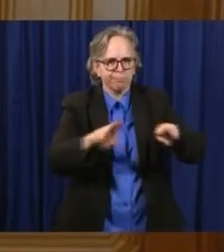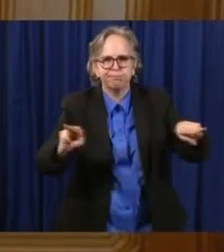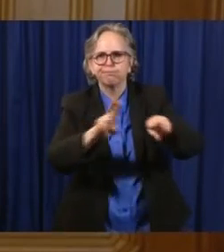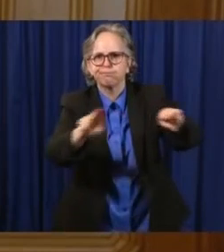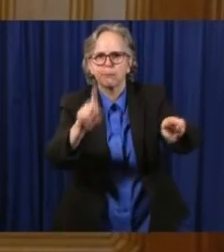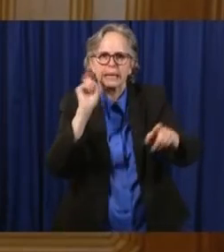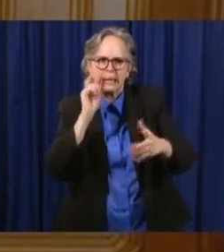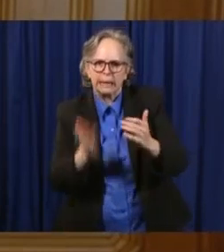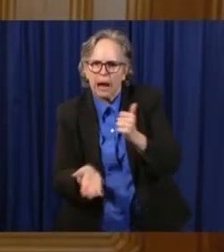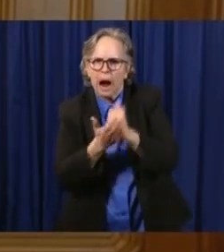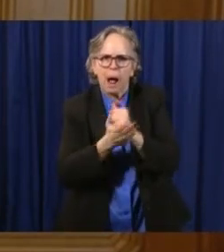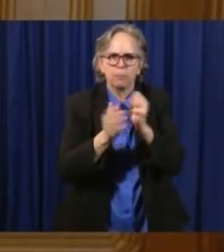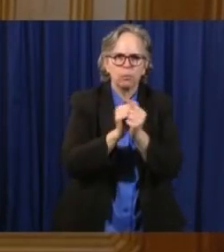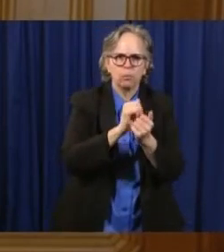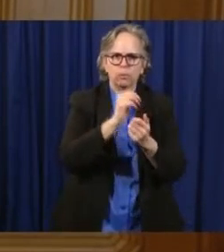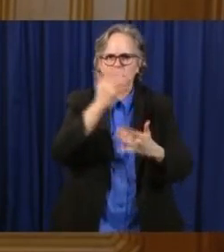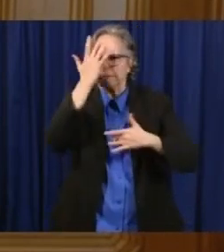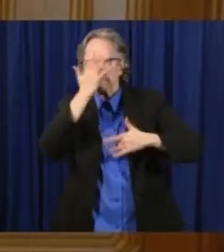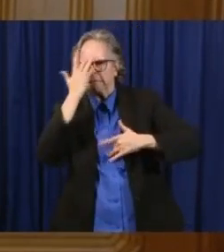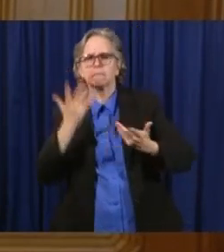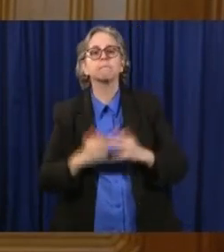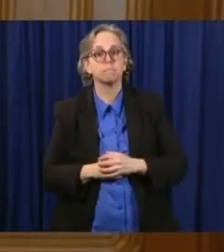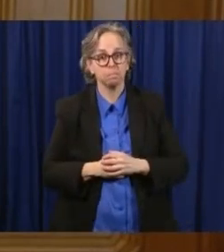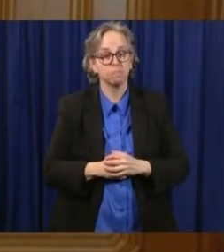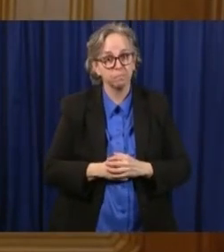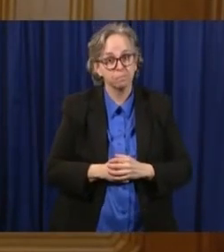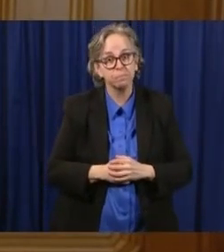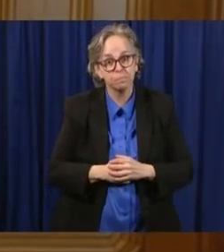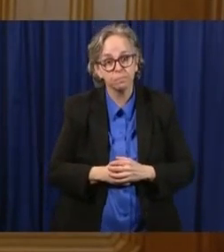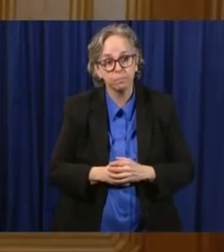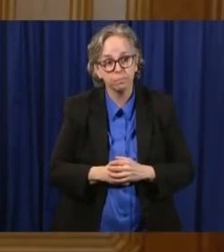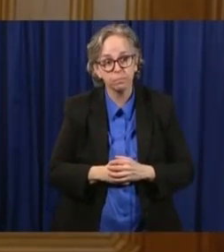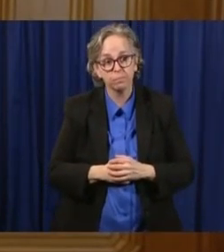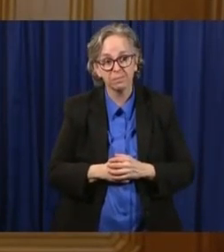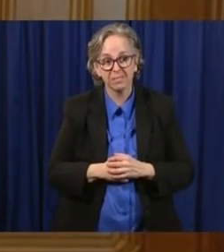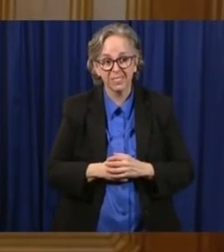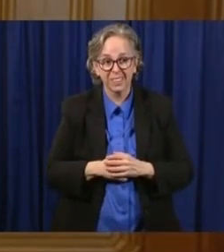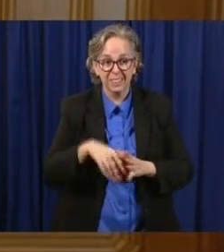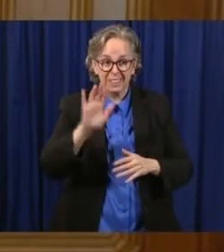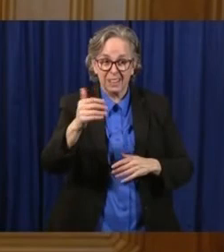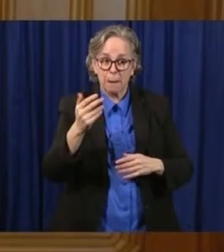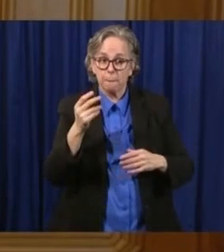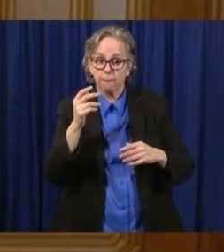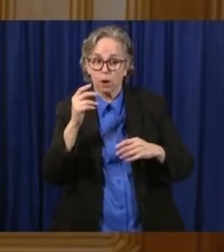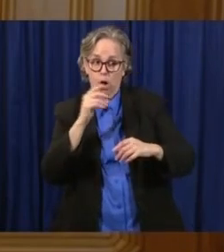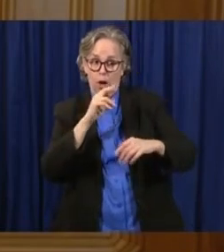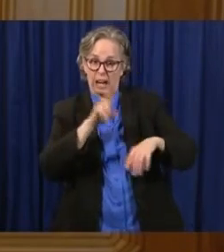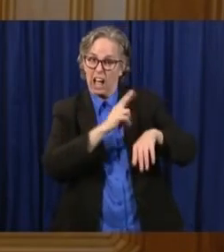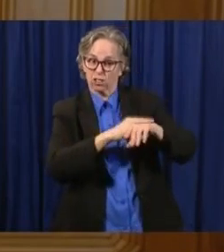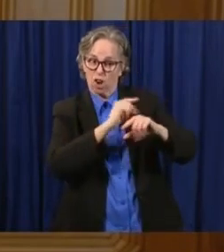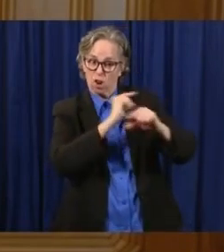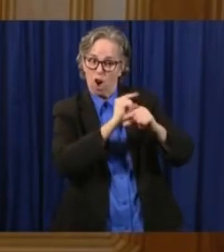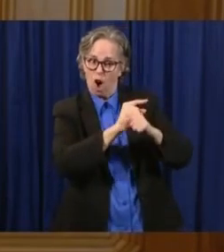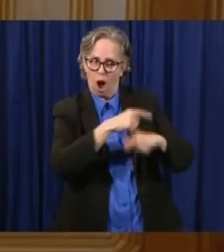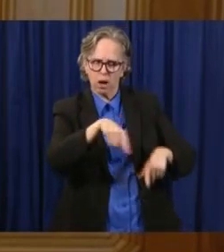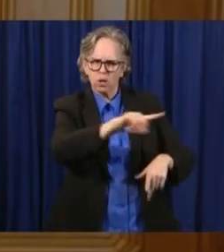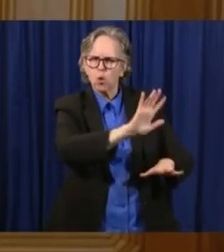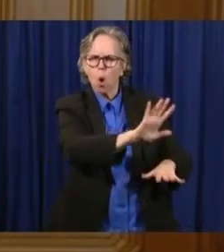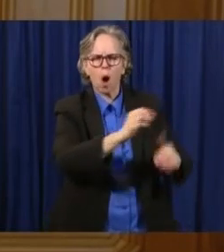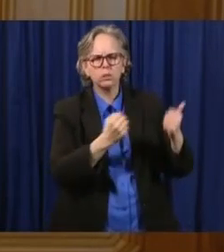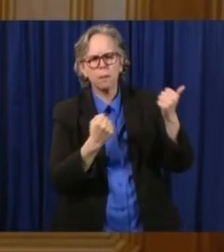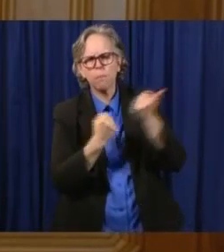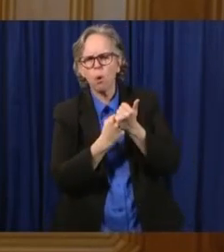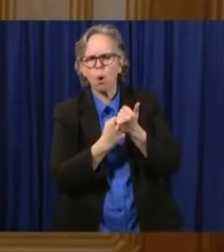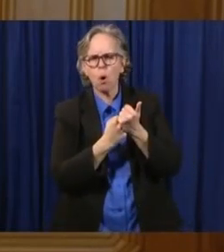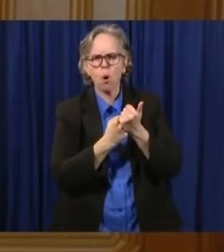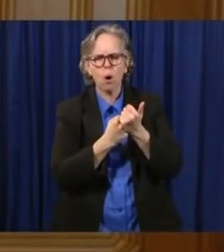Let me also thank the Guard, those members of the Guard who are supporting Ohio Emergency Management, and the Ohio